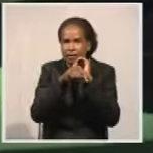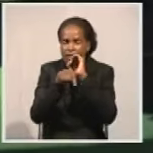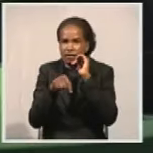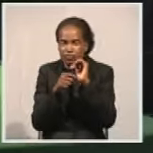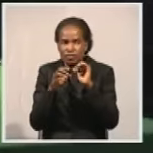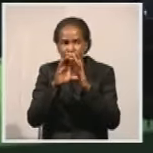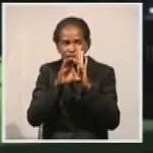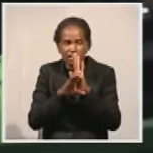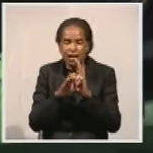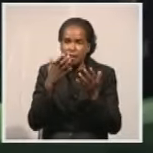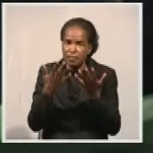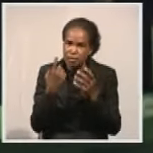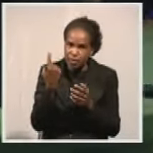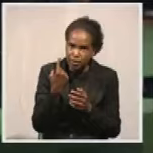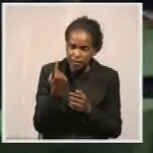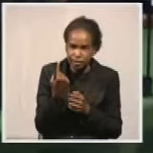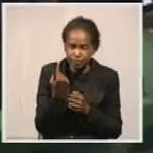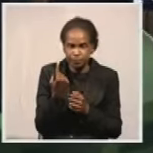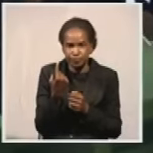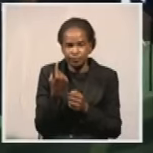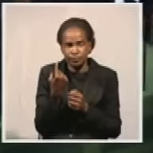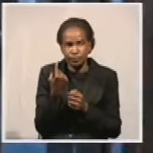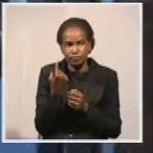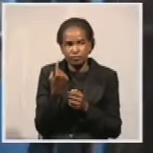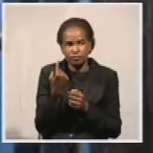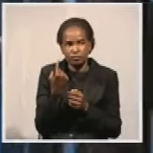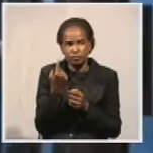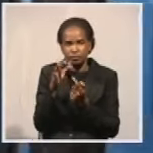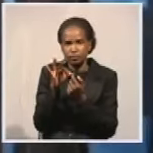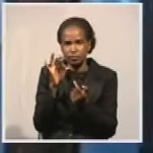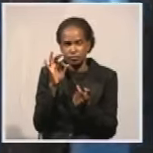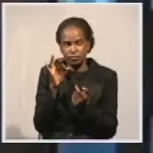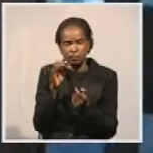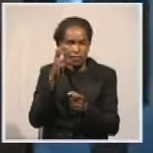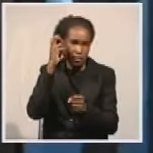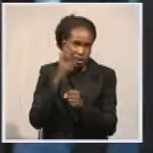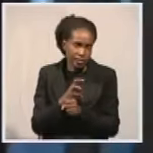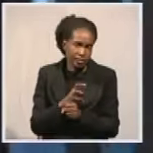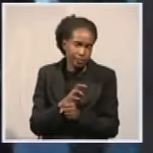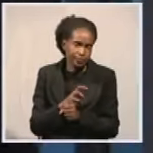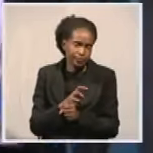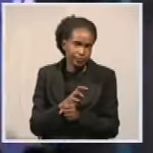unless really the choice was so hard